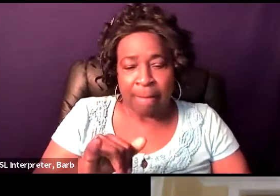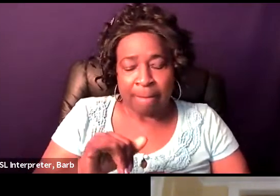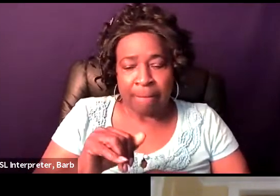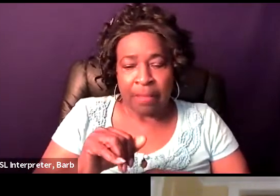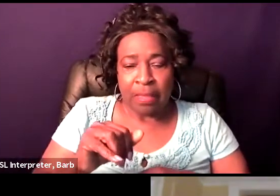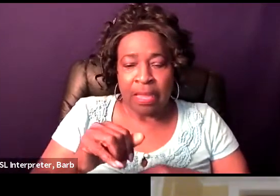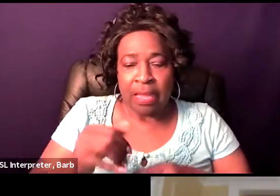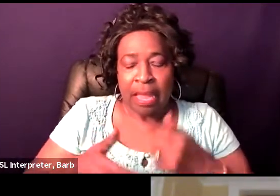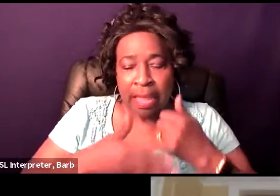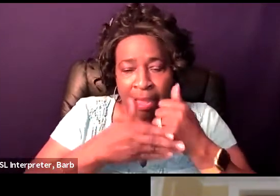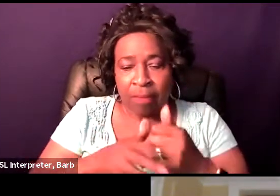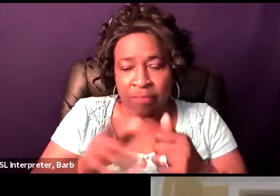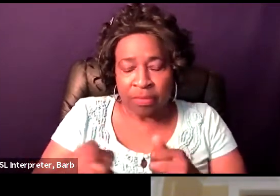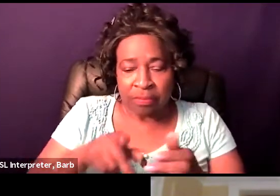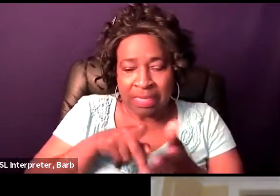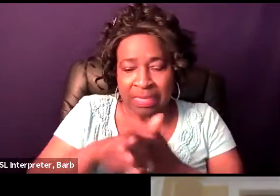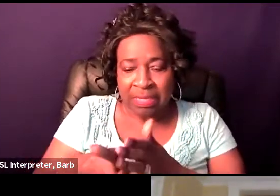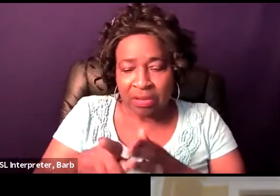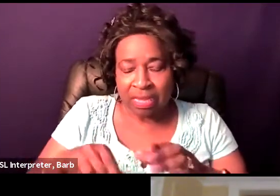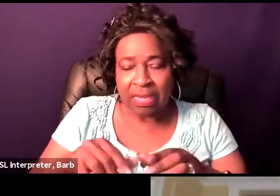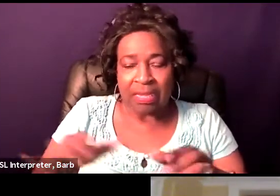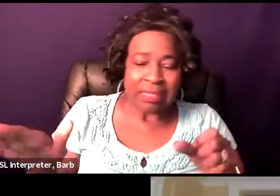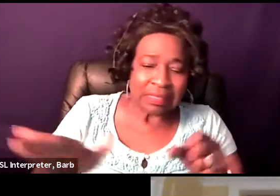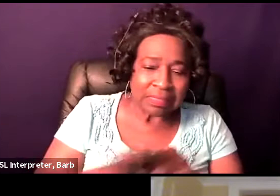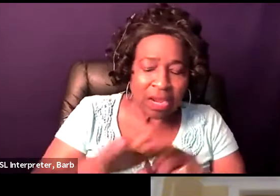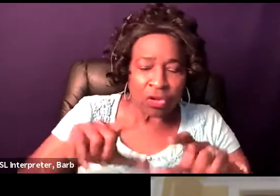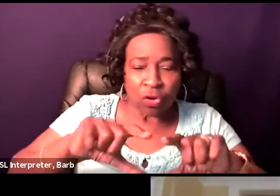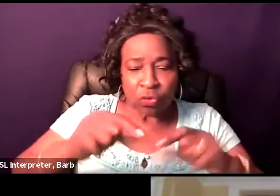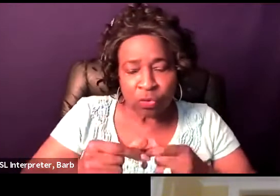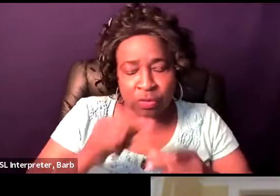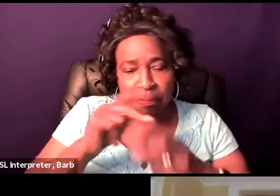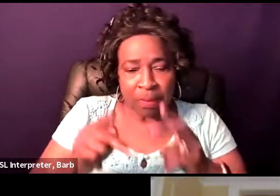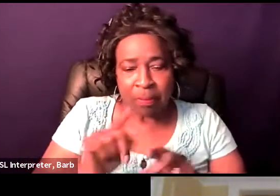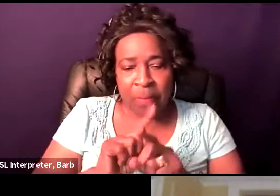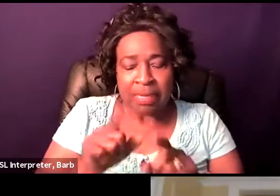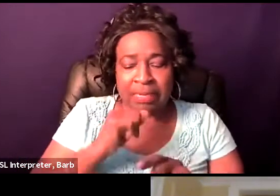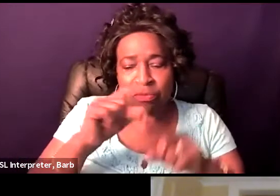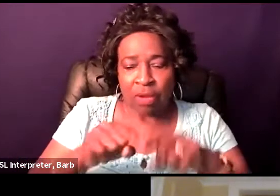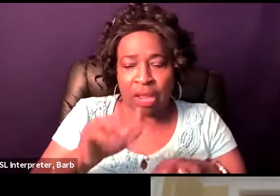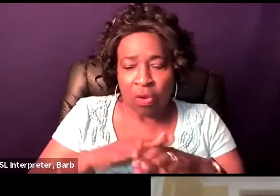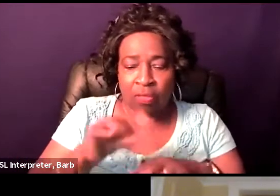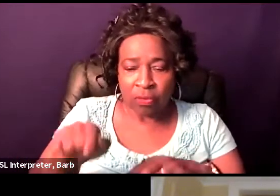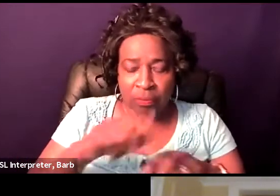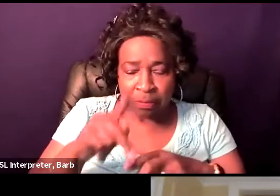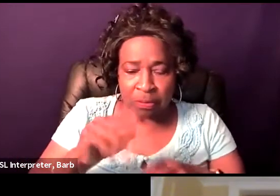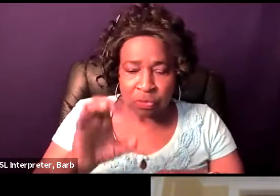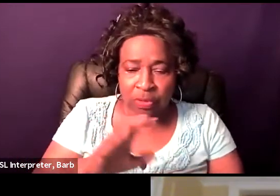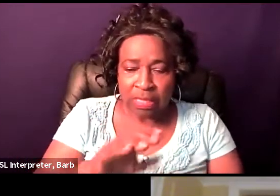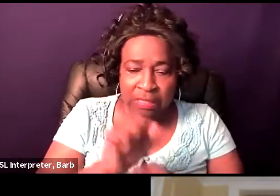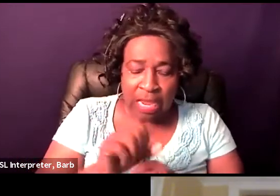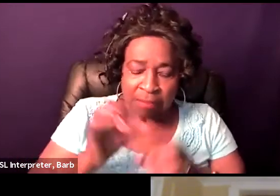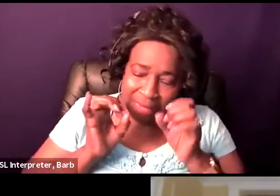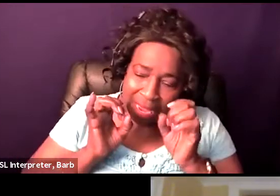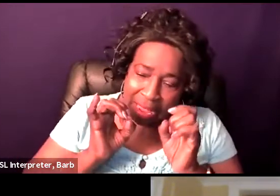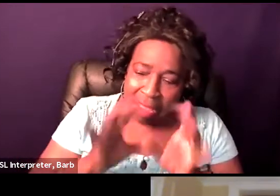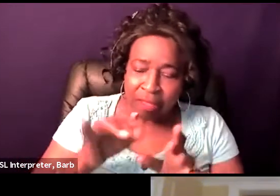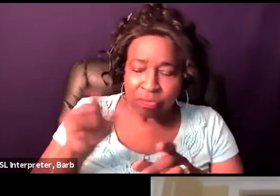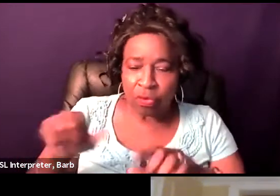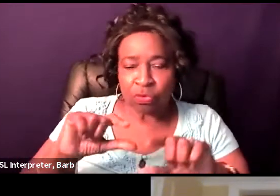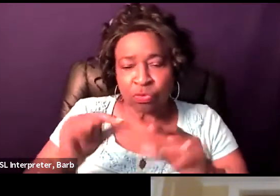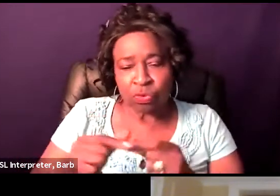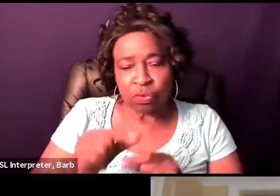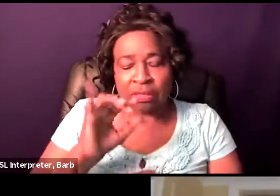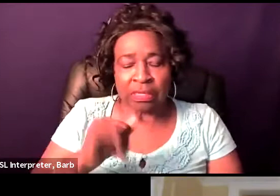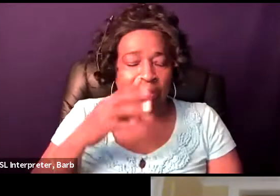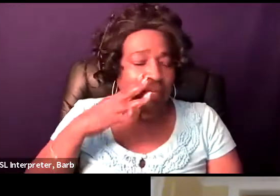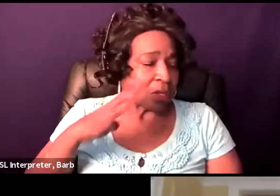exterminate entire groups of people. But it didn't rely on those people doing their jobs to hate any of those groups, just to be